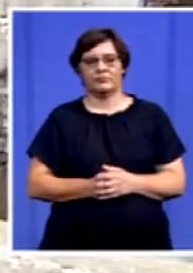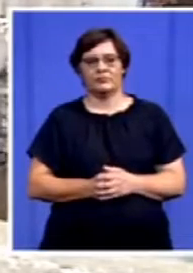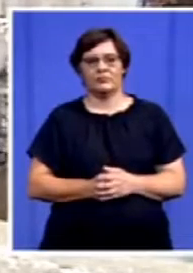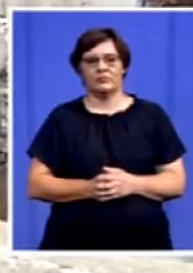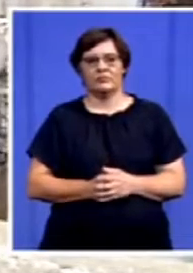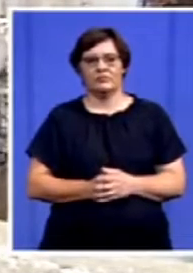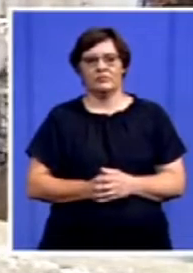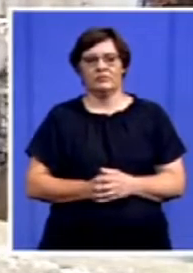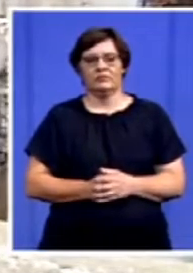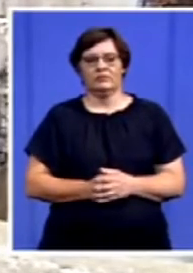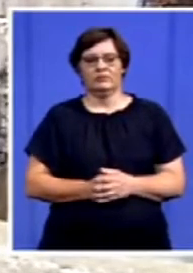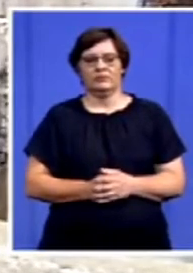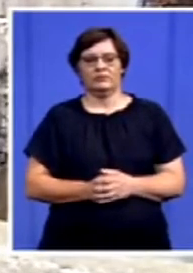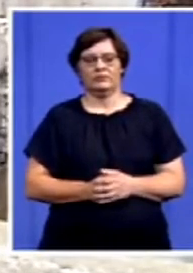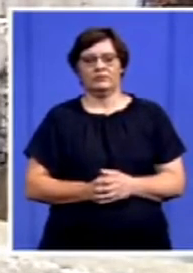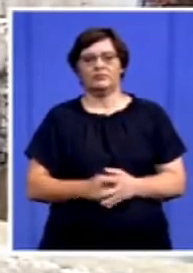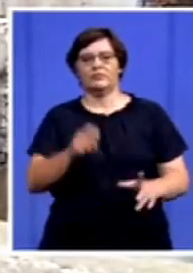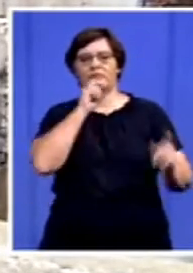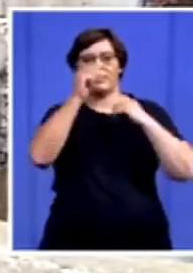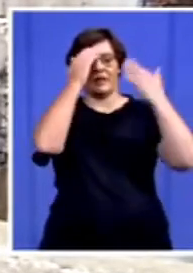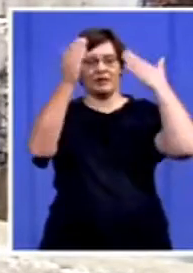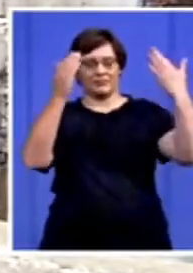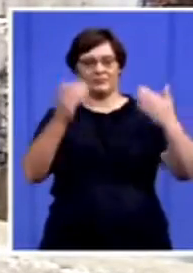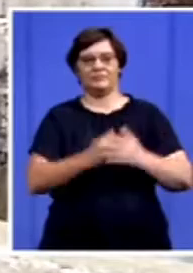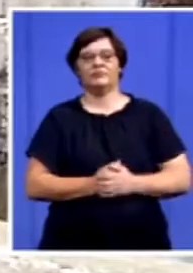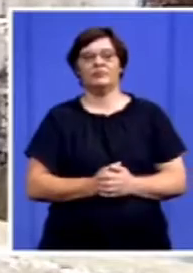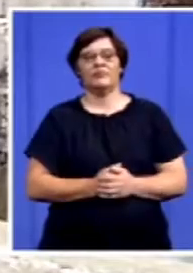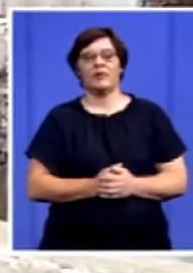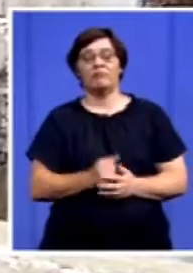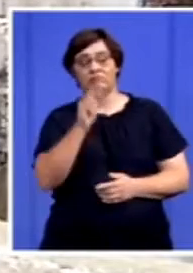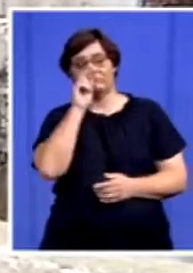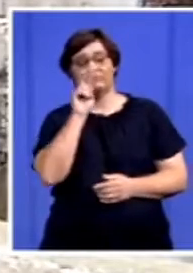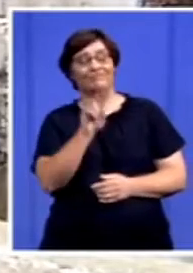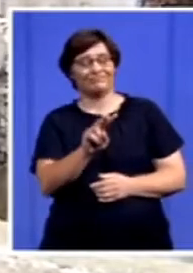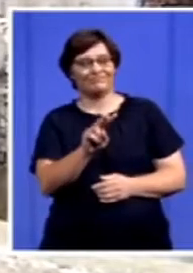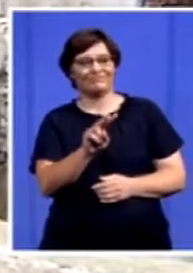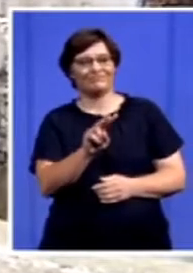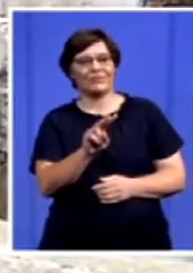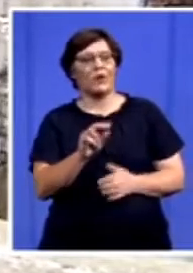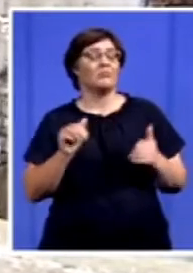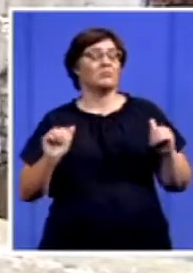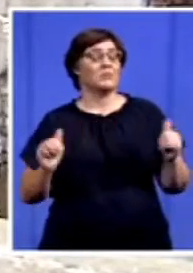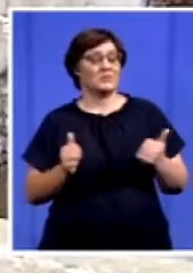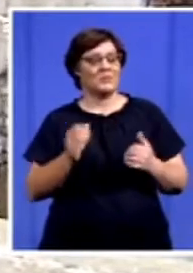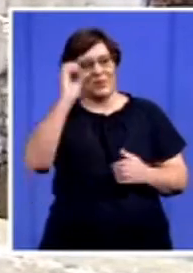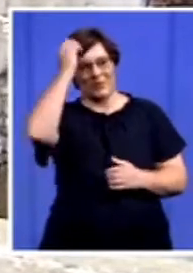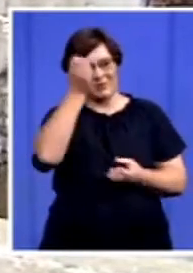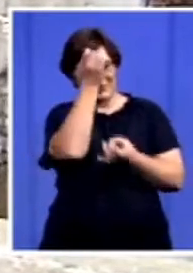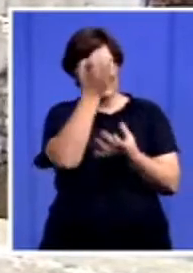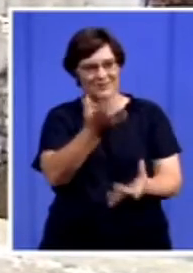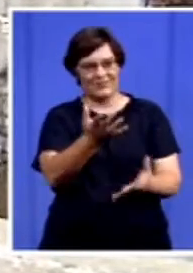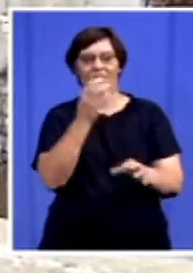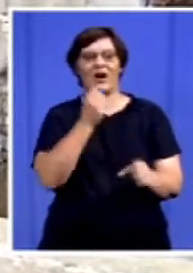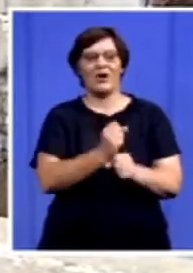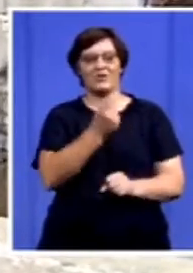Well, a very good morning to you, Desiree. It certainly seems like there might be some good news, in particular for Gauteng residents. Of course,